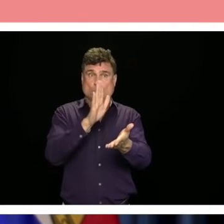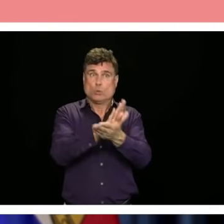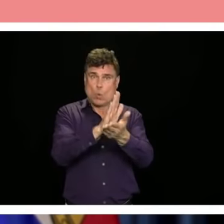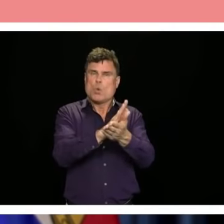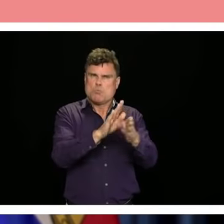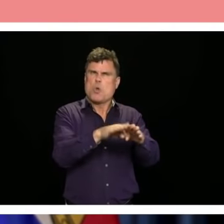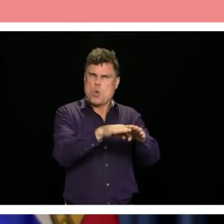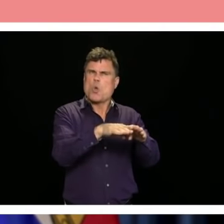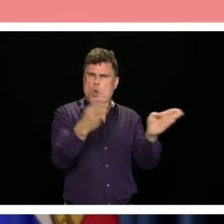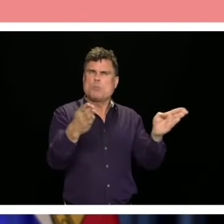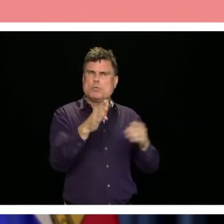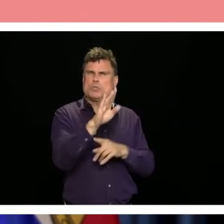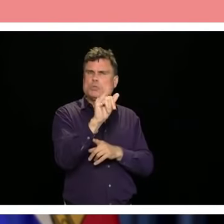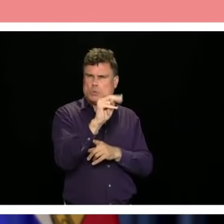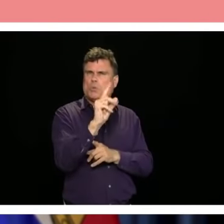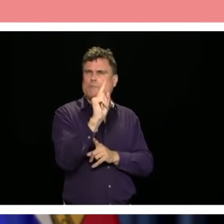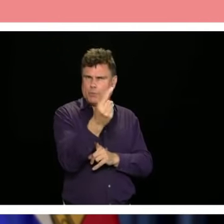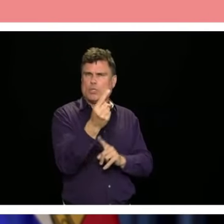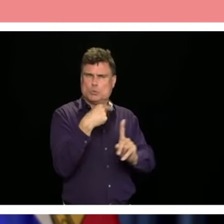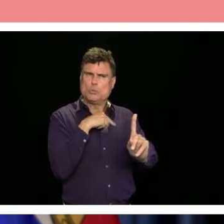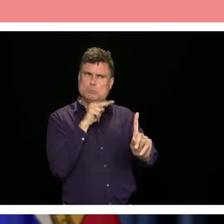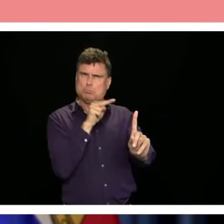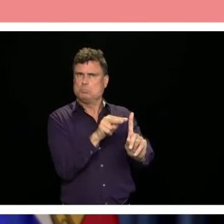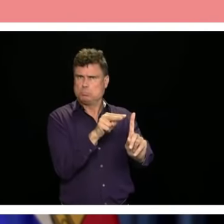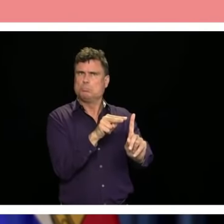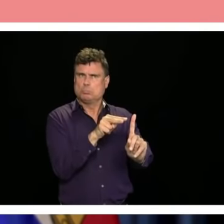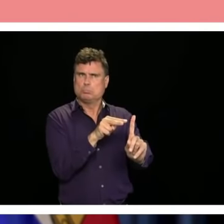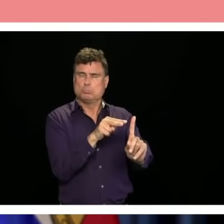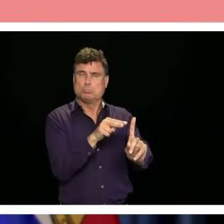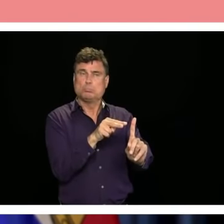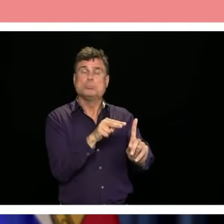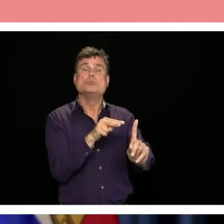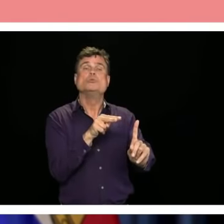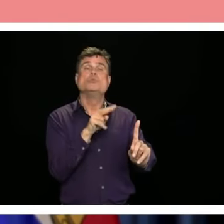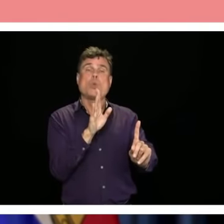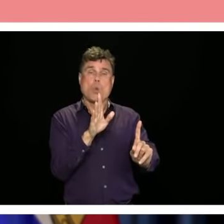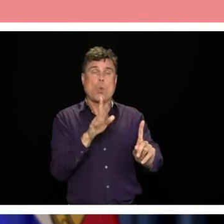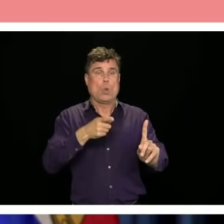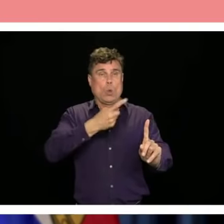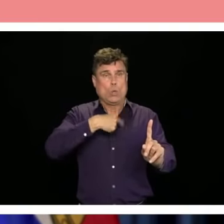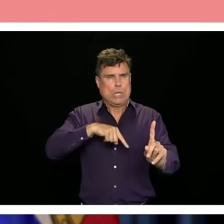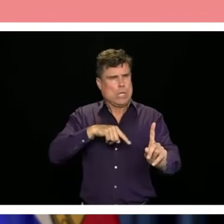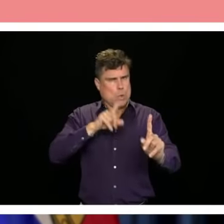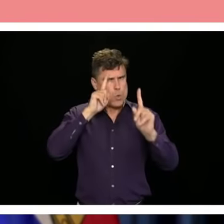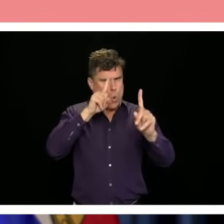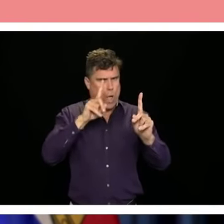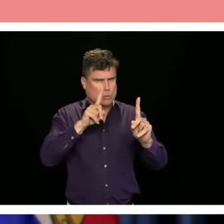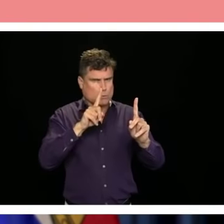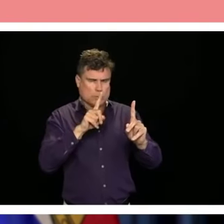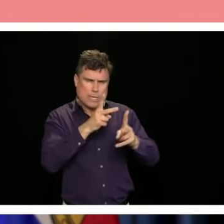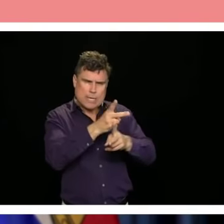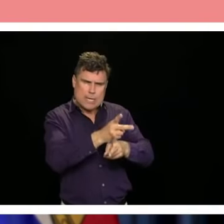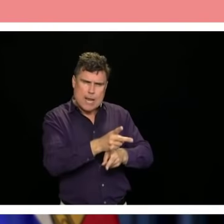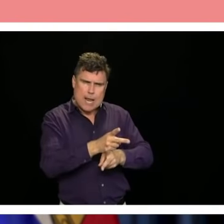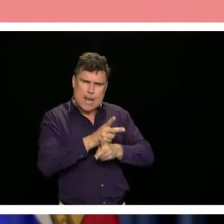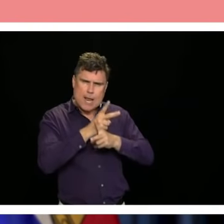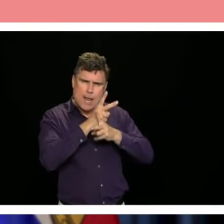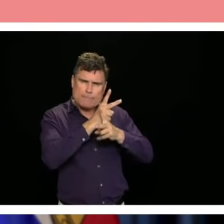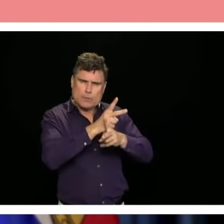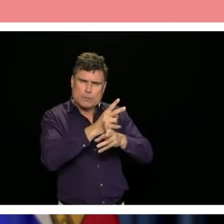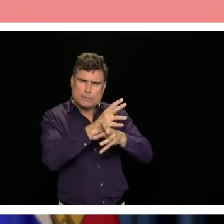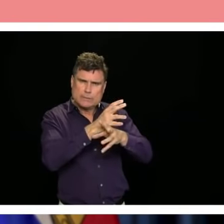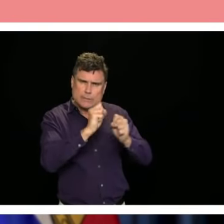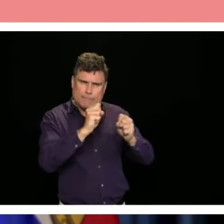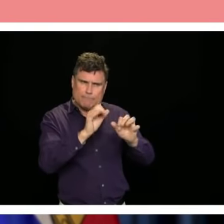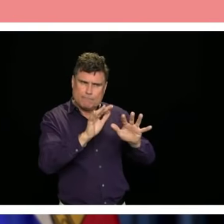I know there is, people are always anxious, but at every turn is not to set targets that we're not going to meet.